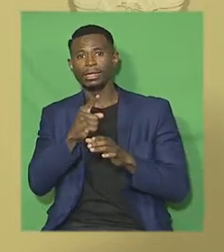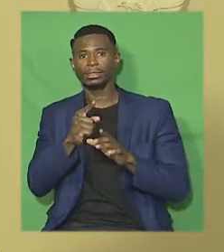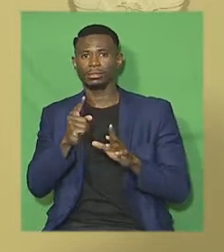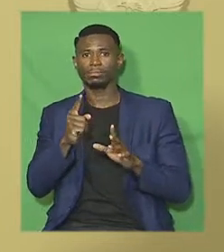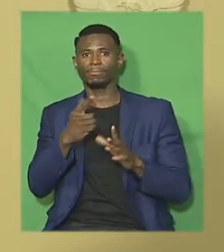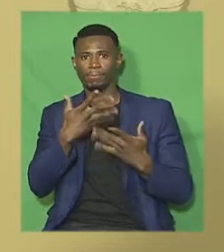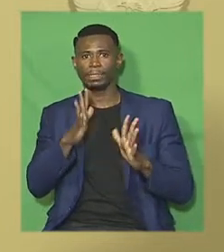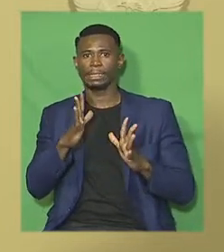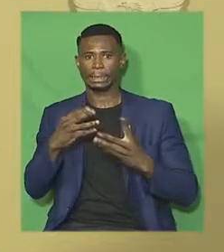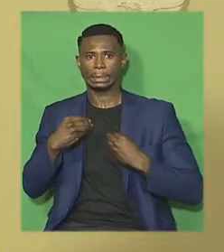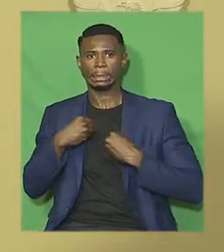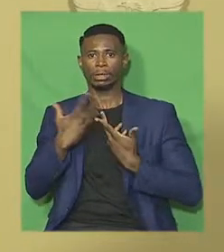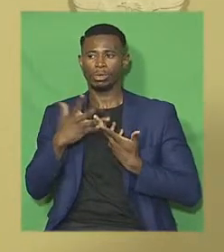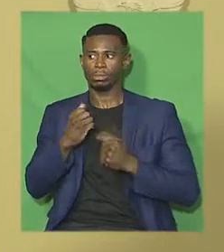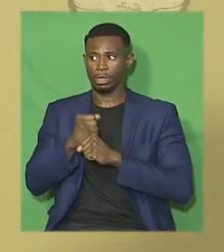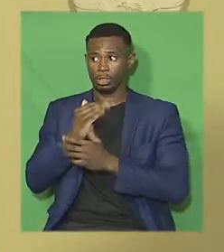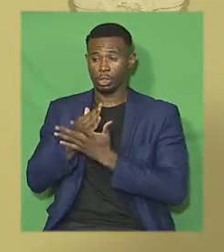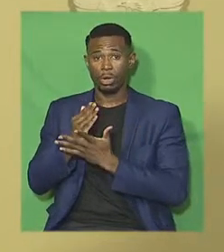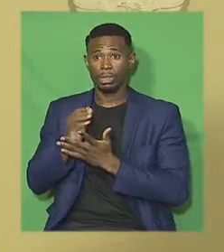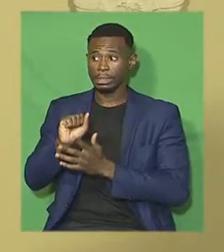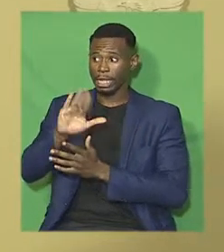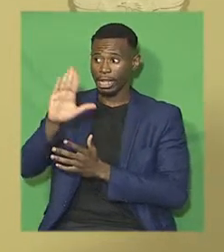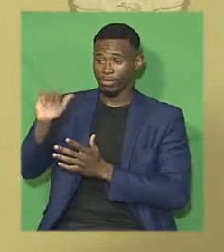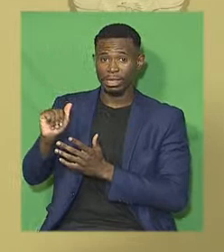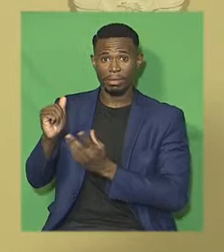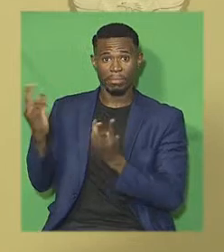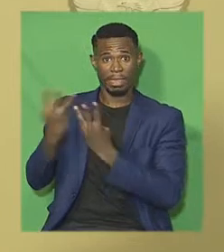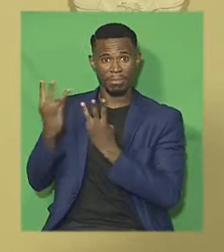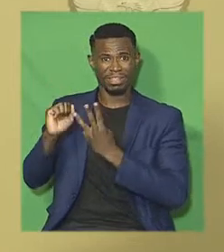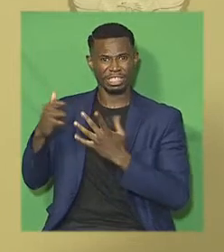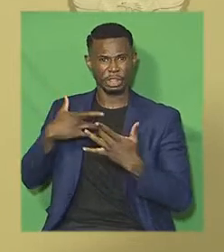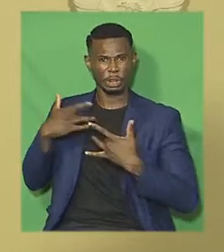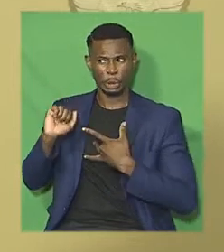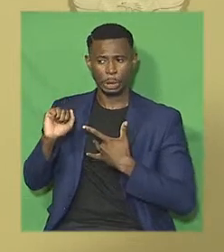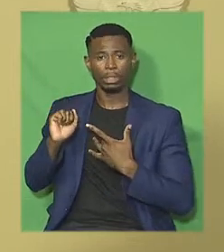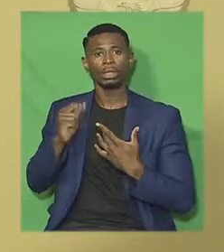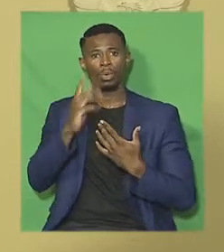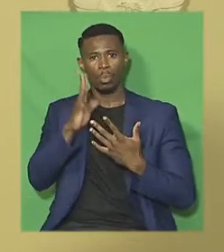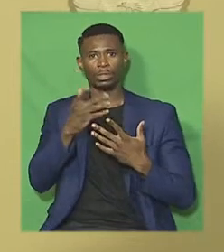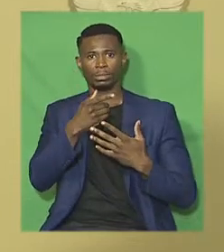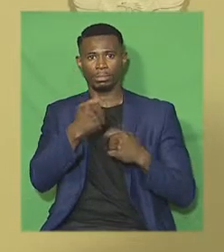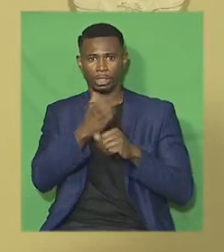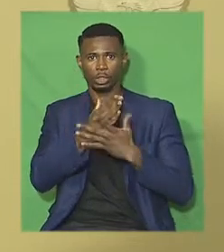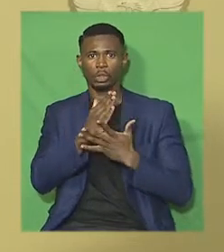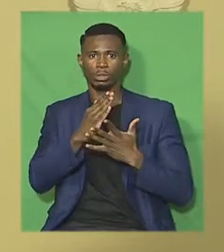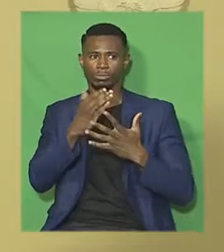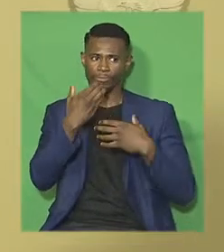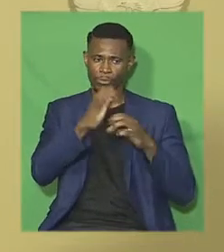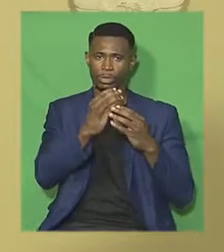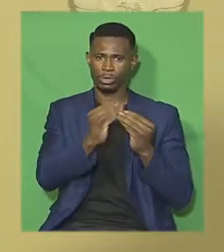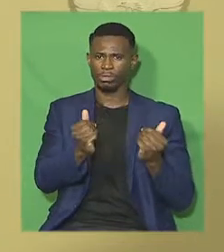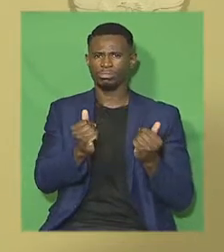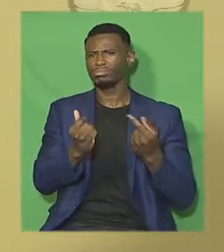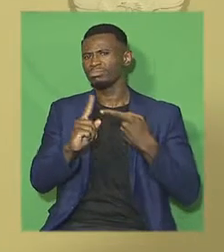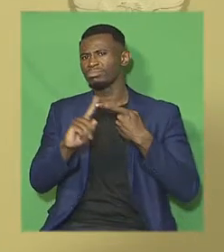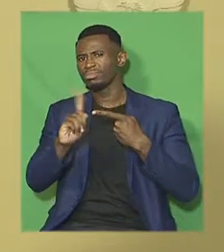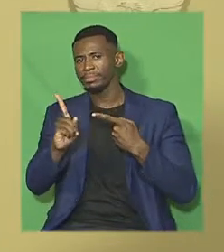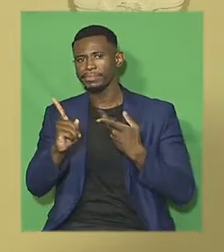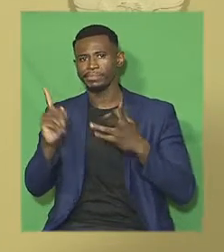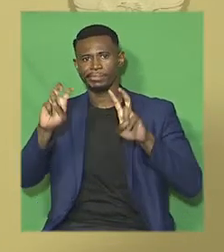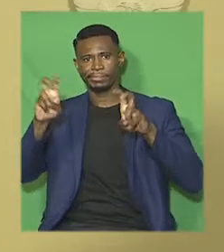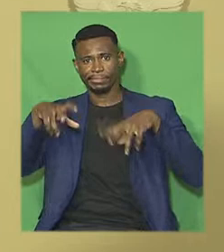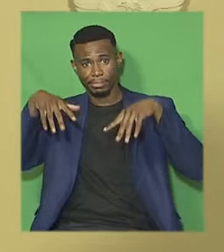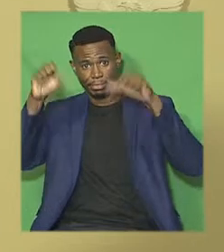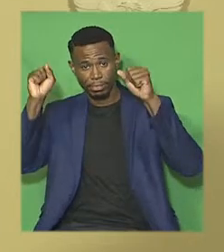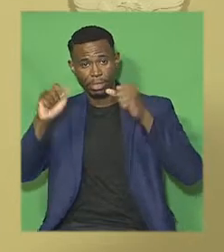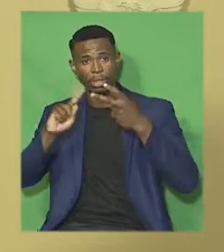concern South Africans the most, they being load shedding, unemployment, poverty,